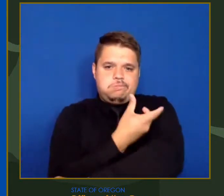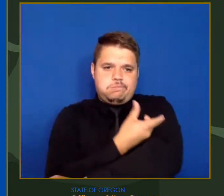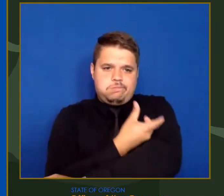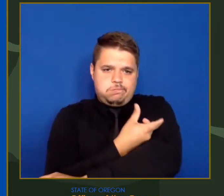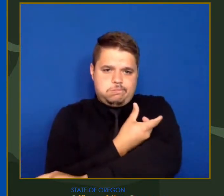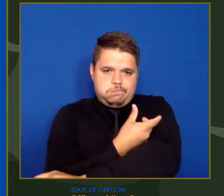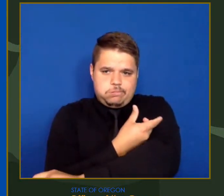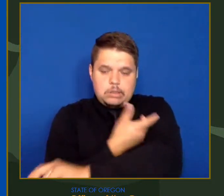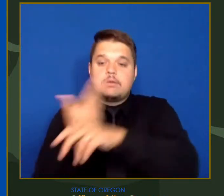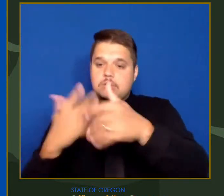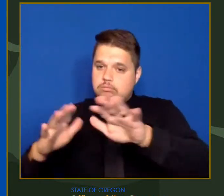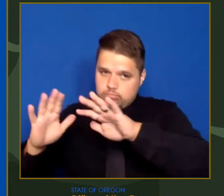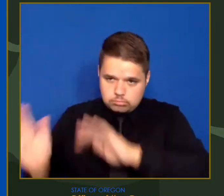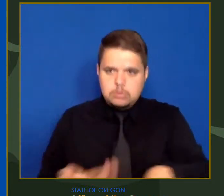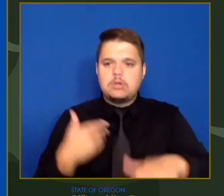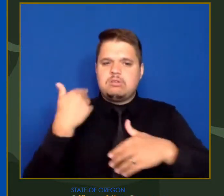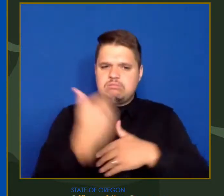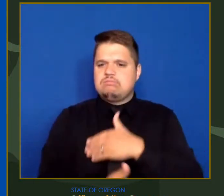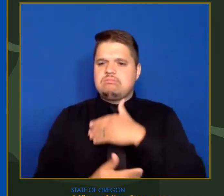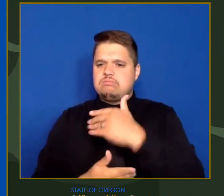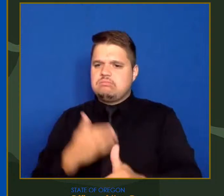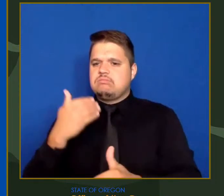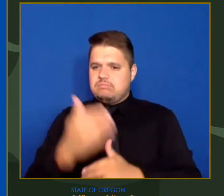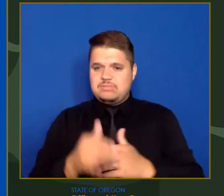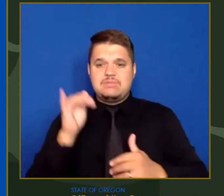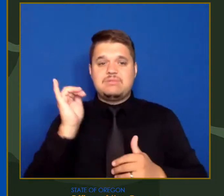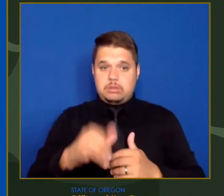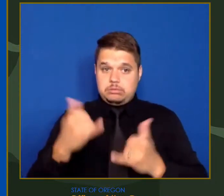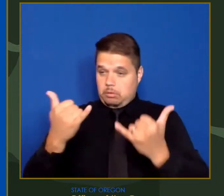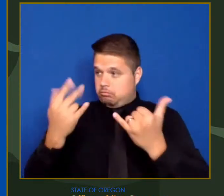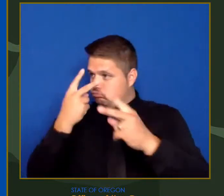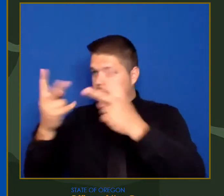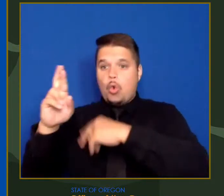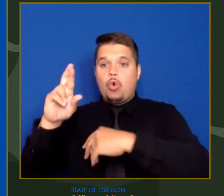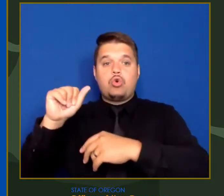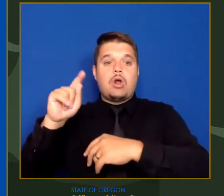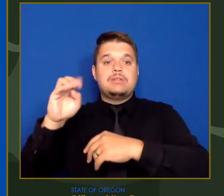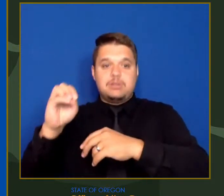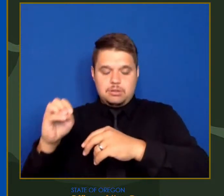now to be basically double in communities of color than it is in the white population.